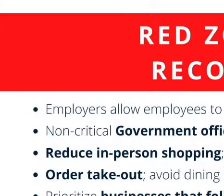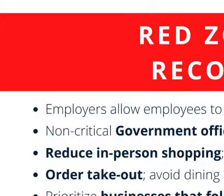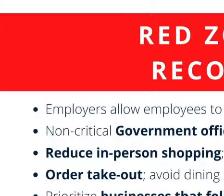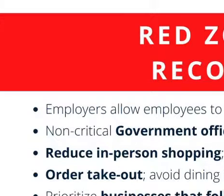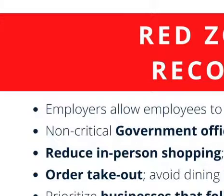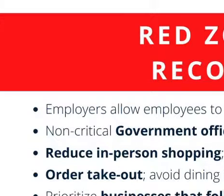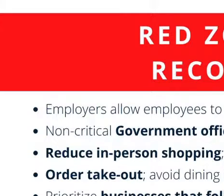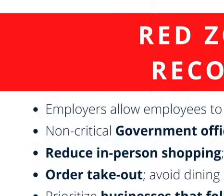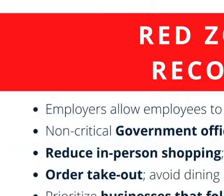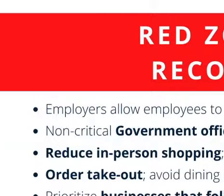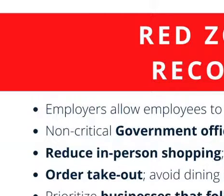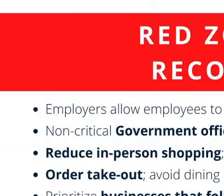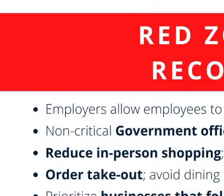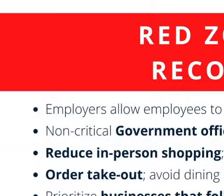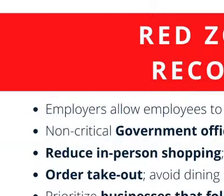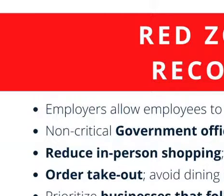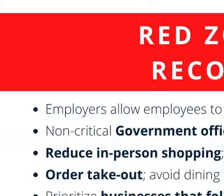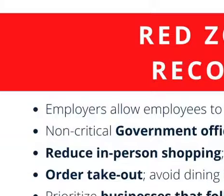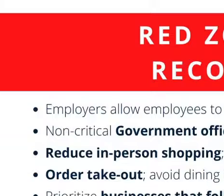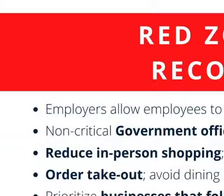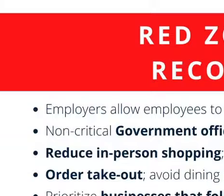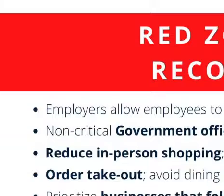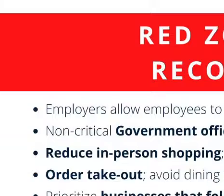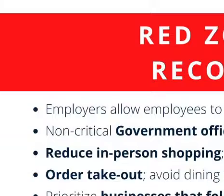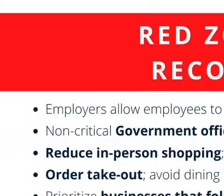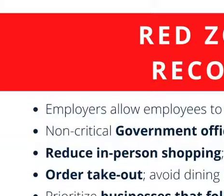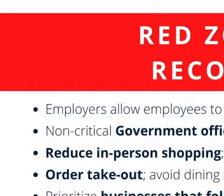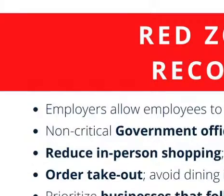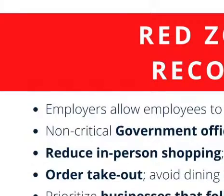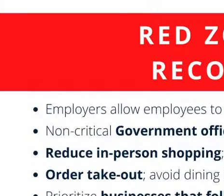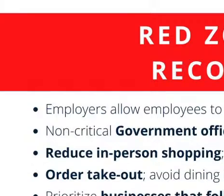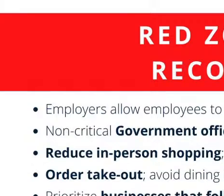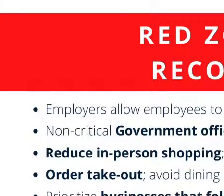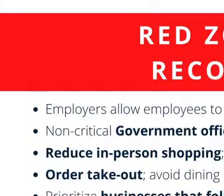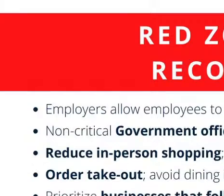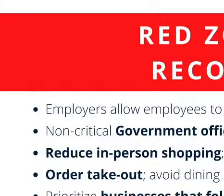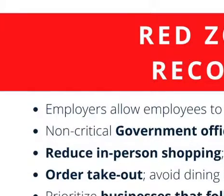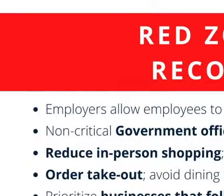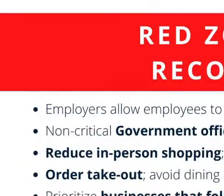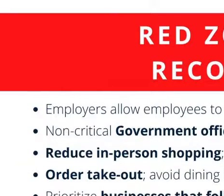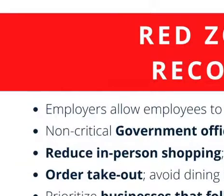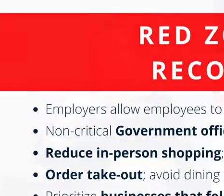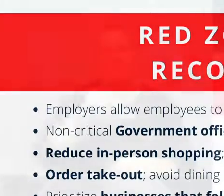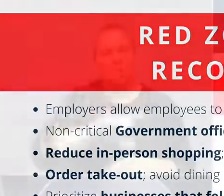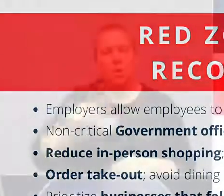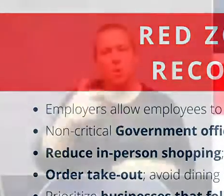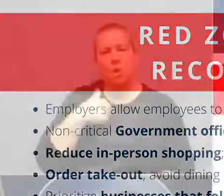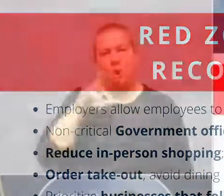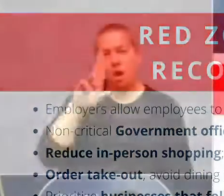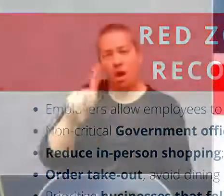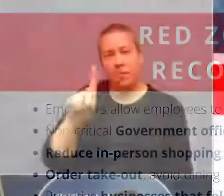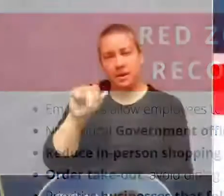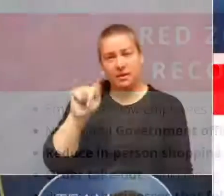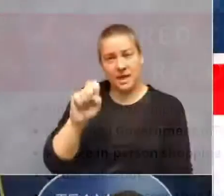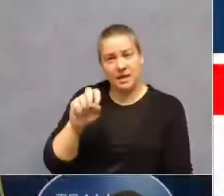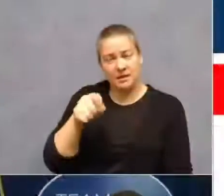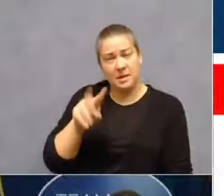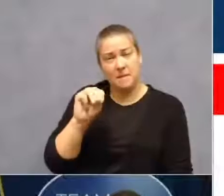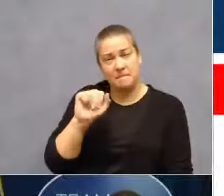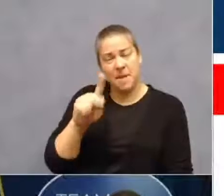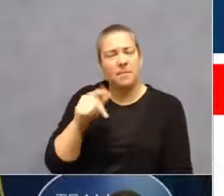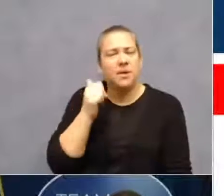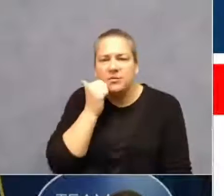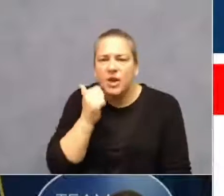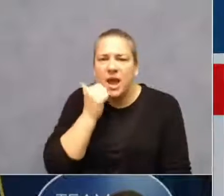as schools. So if you could show the incident rate map. We update the incident rate map every day, and